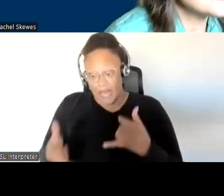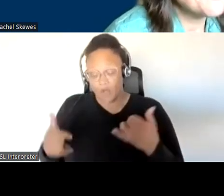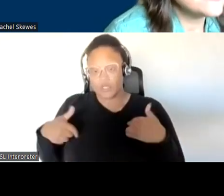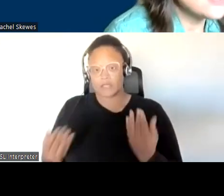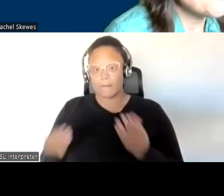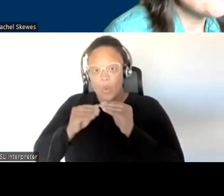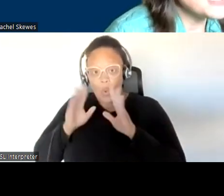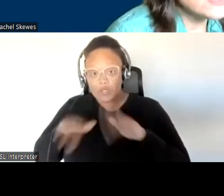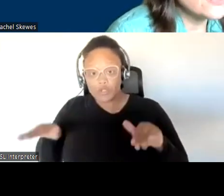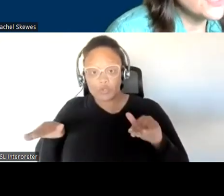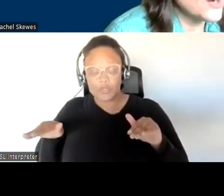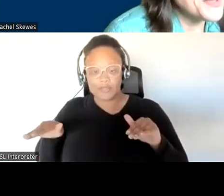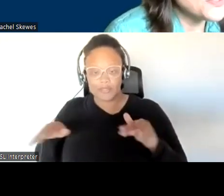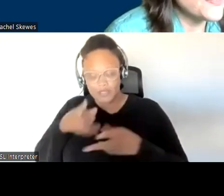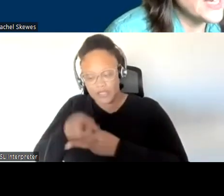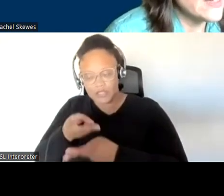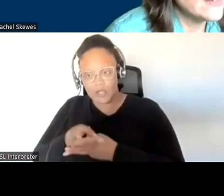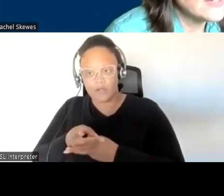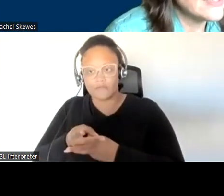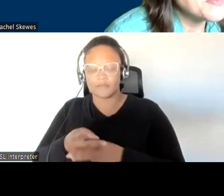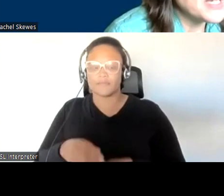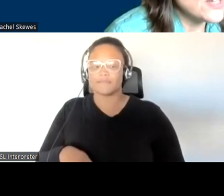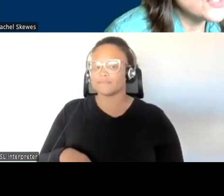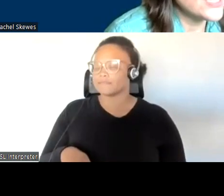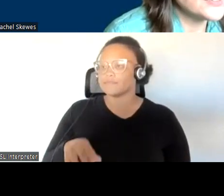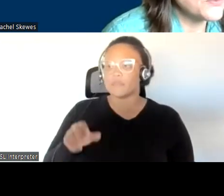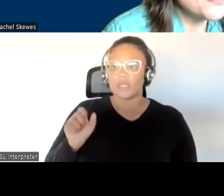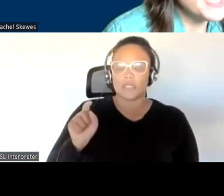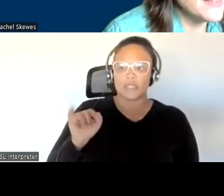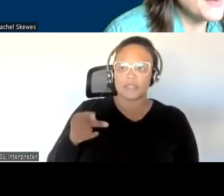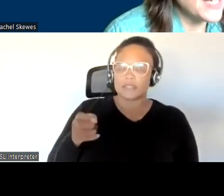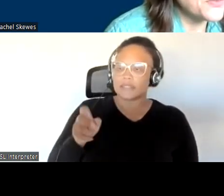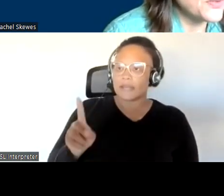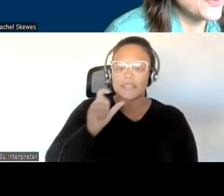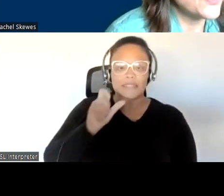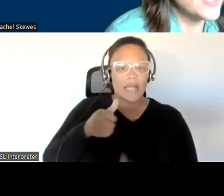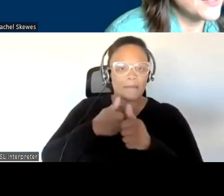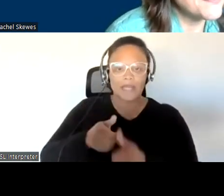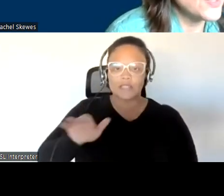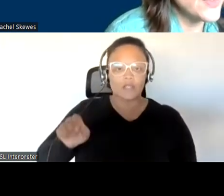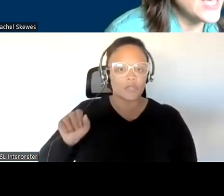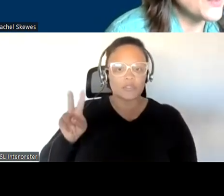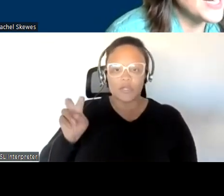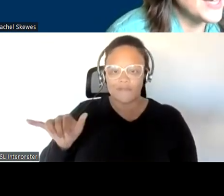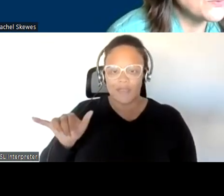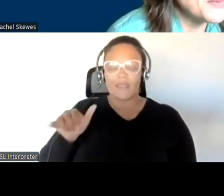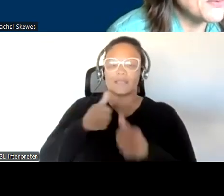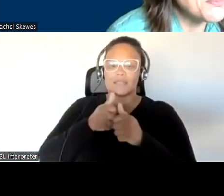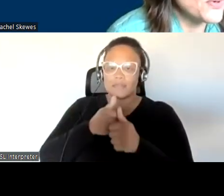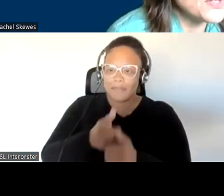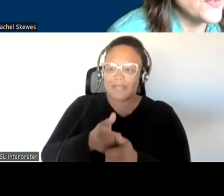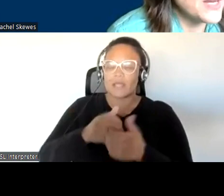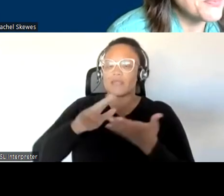The stipend is not based on the ARPA survey. It's based on child enrollment that we get through, the 801A